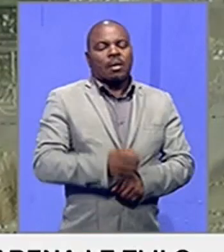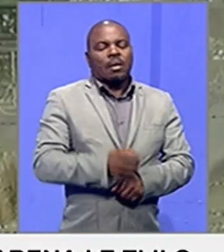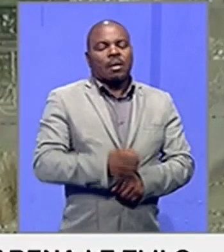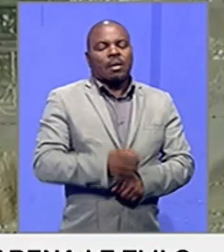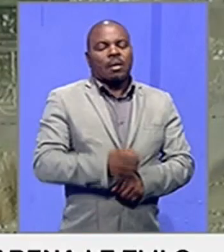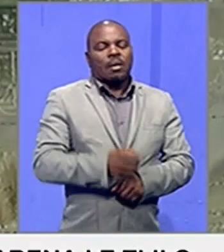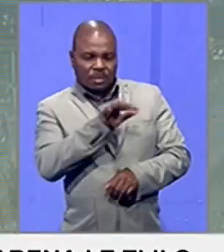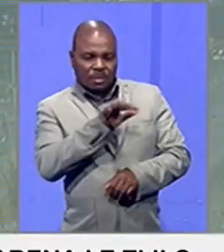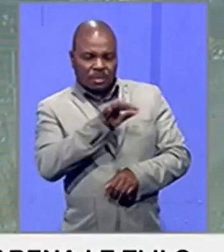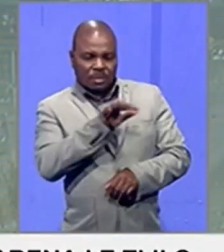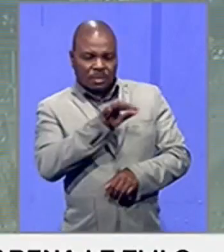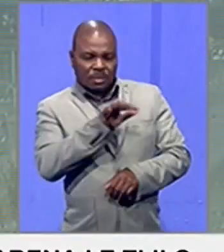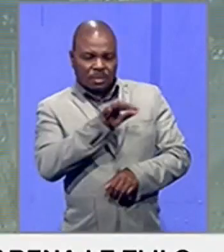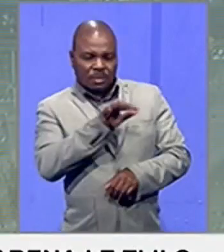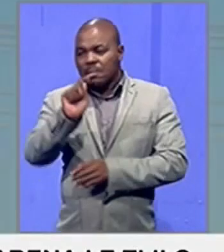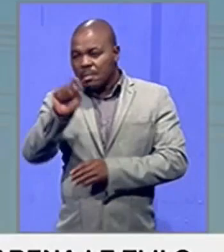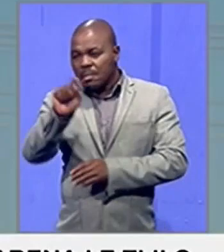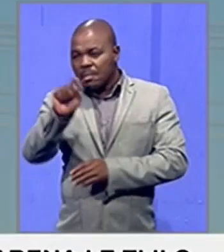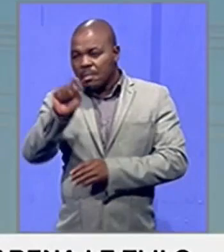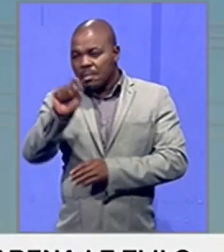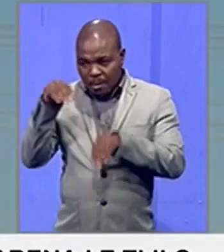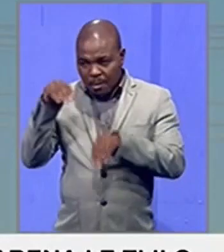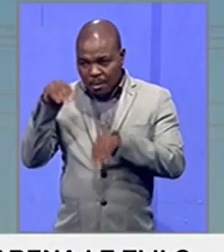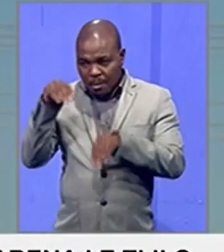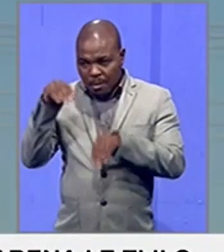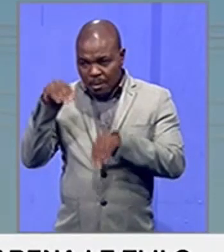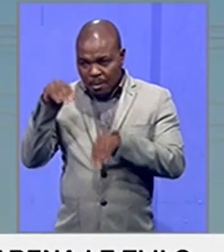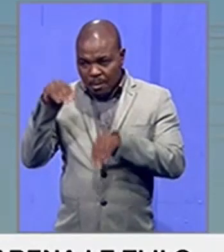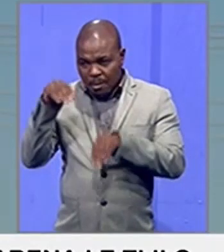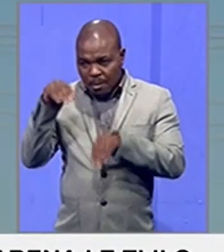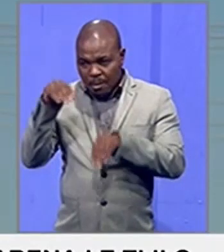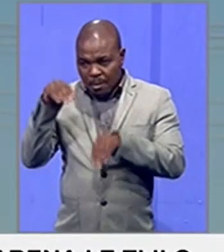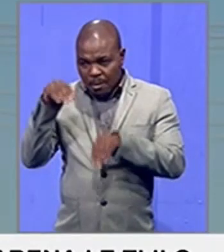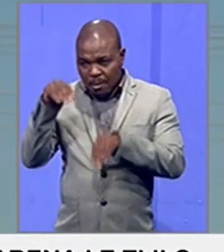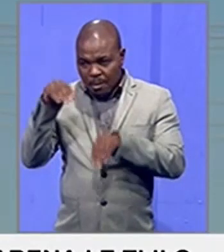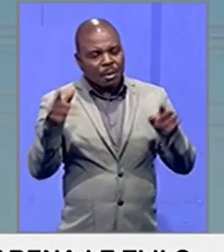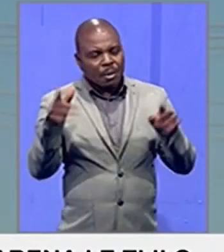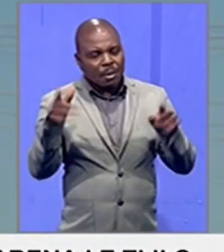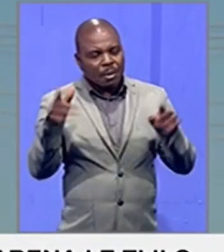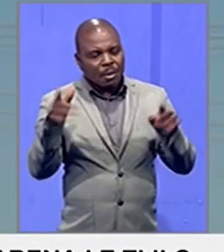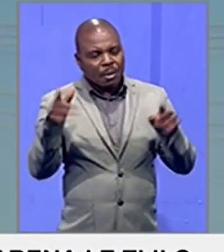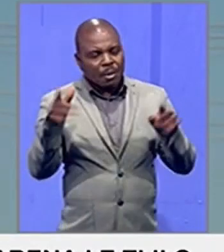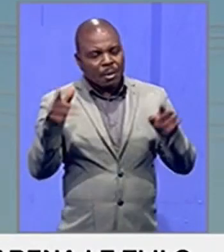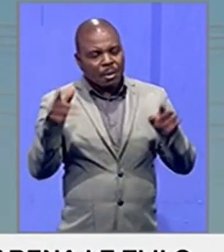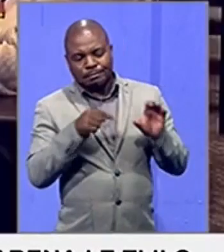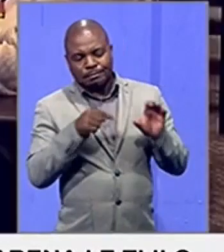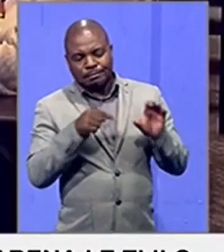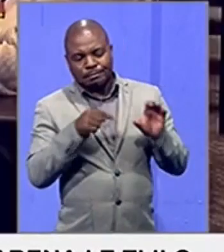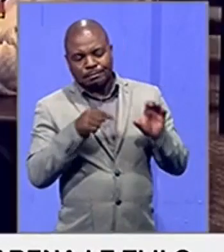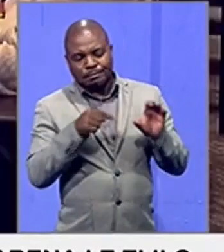e duelwe merokotso ya metsi eo mo go yona. Fela go nile le ditatofatso tsa gore go na le bonwenwe mo accountong eno. We have